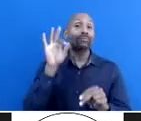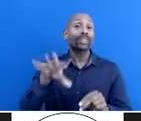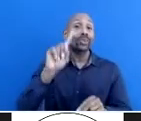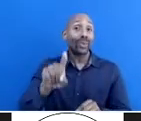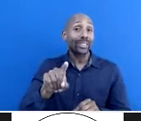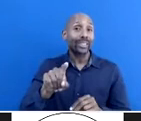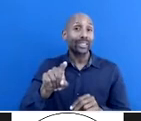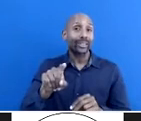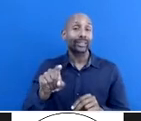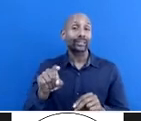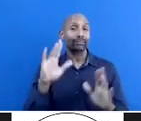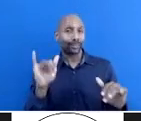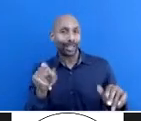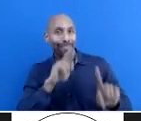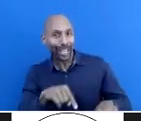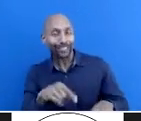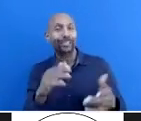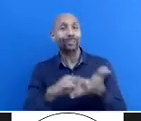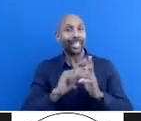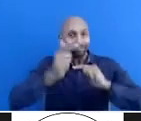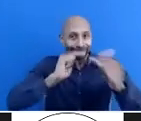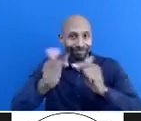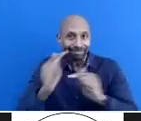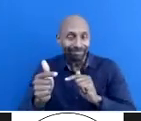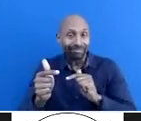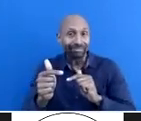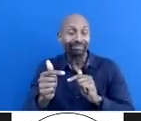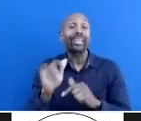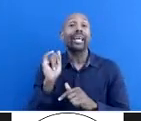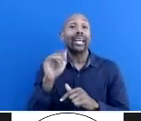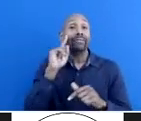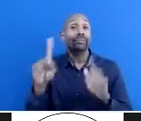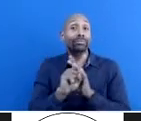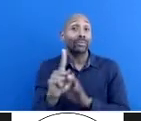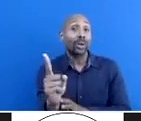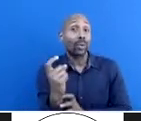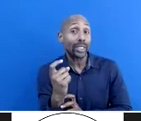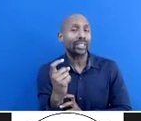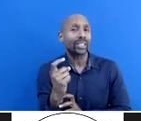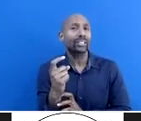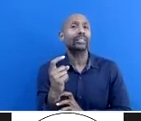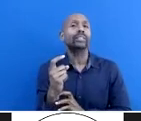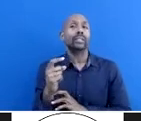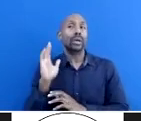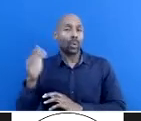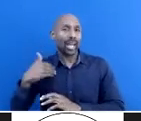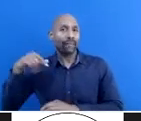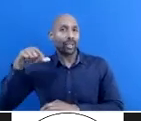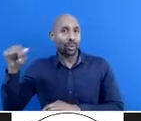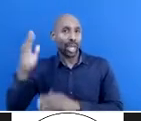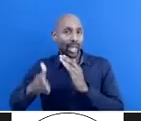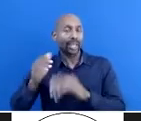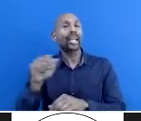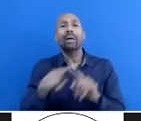engaged and jump into the conversation. And if you have a question as we move through, we'll have time at the end, but you can also, if there's